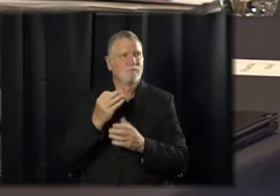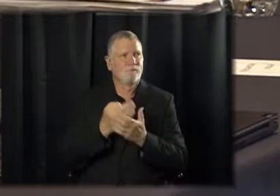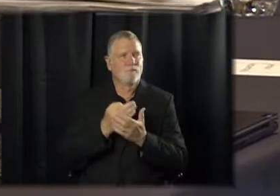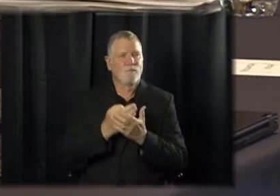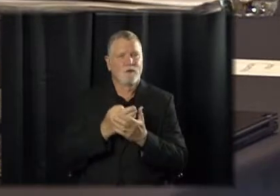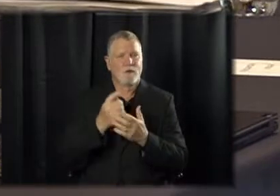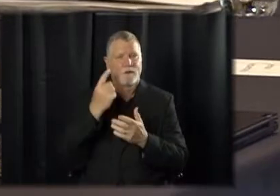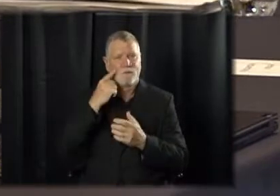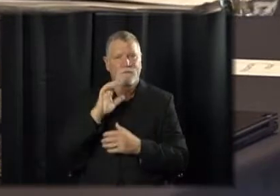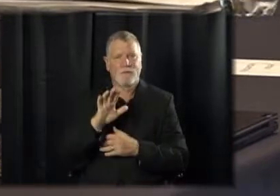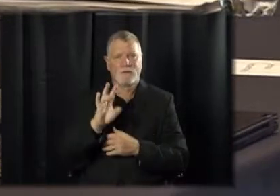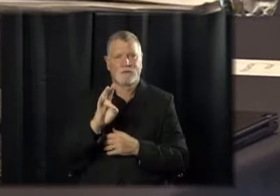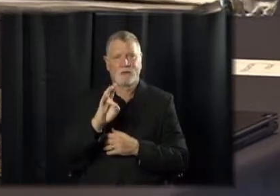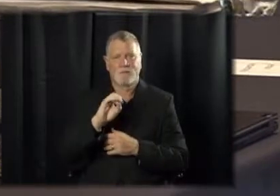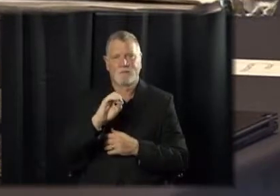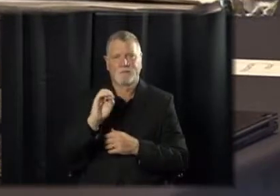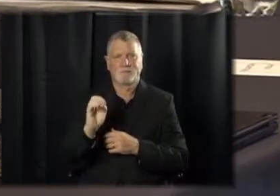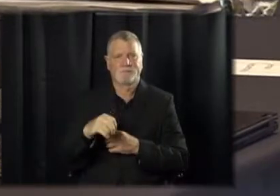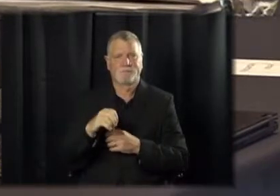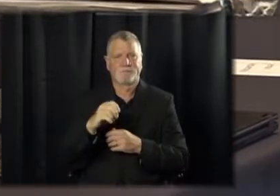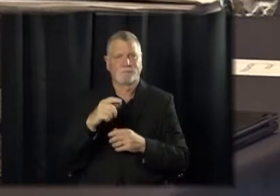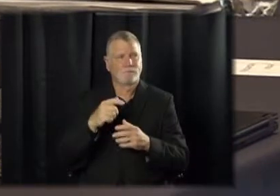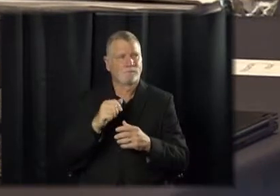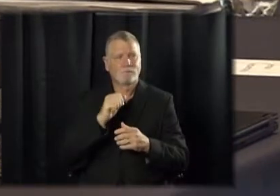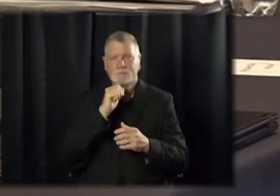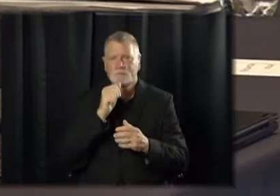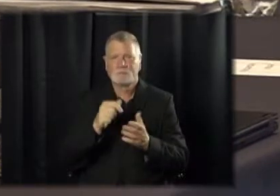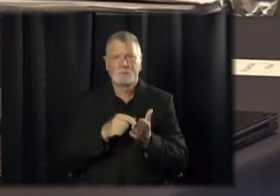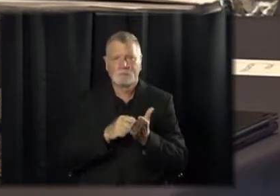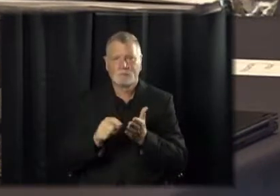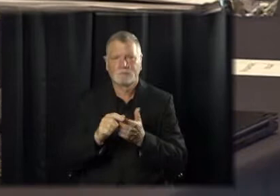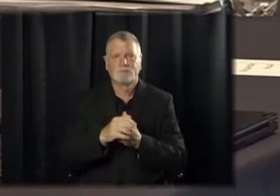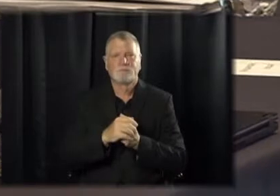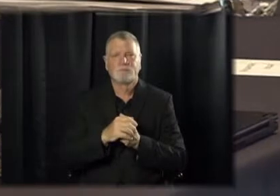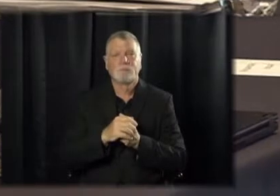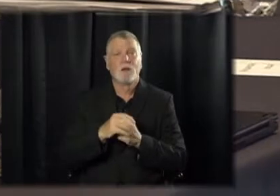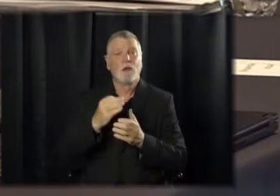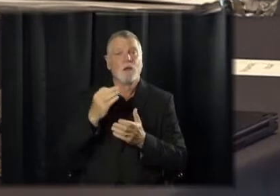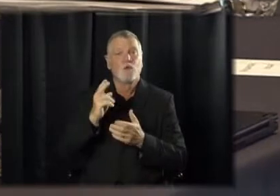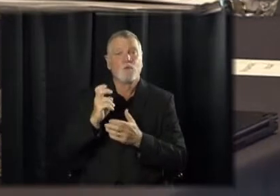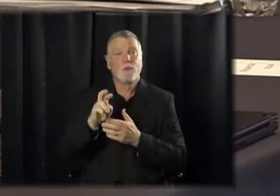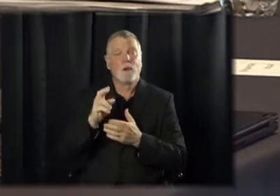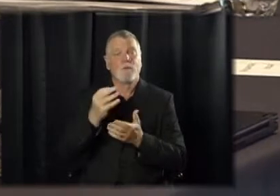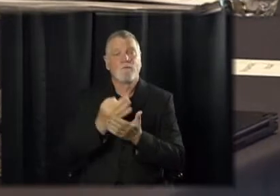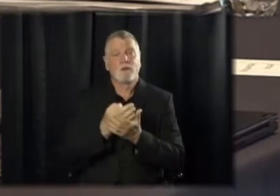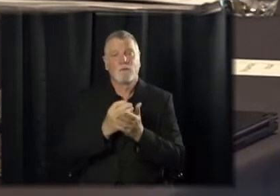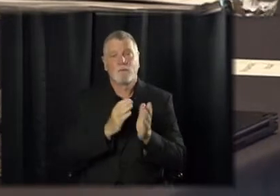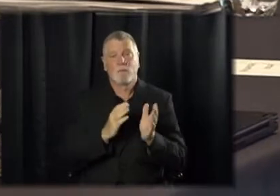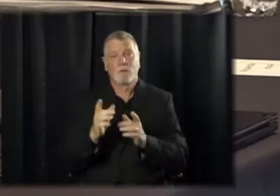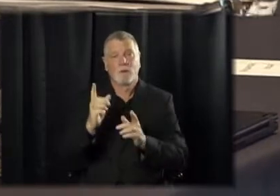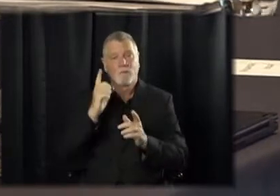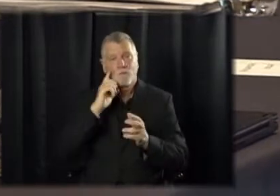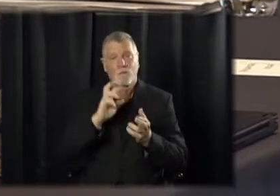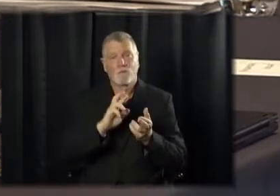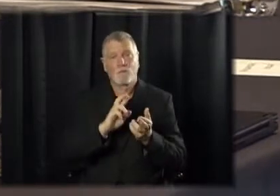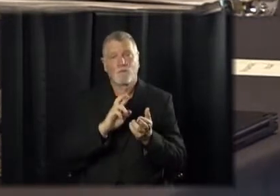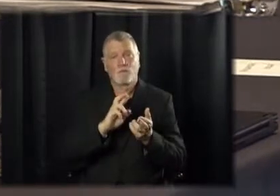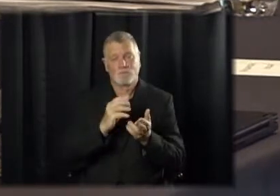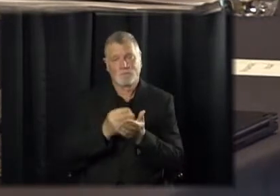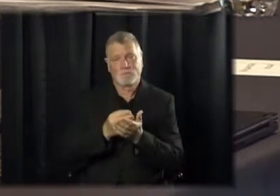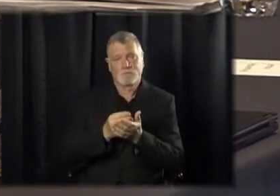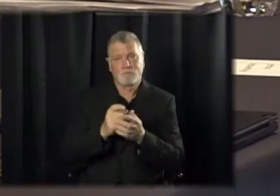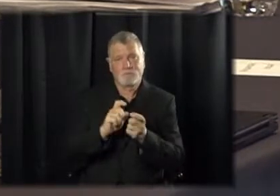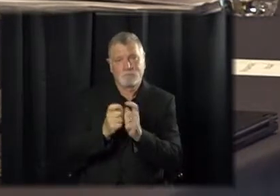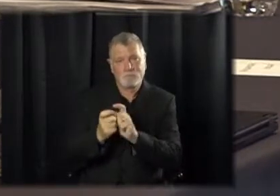with 57% of liabilities unfunded. The UPR fiscal plan outlines the proposed reform and discusses